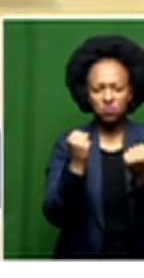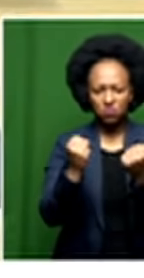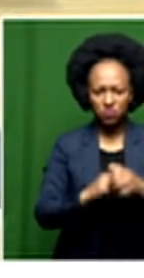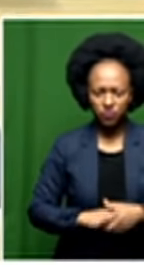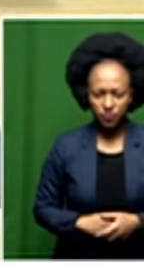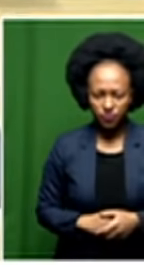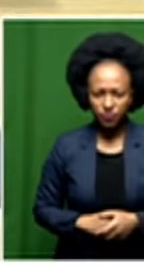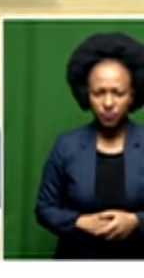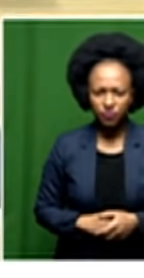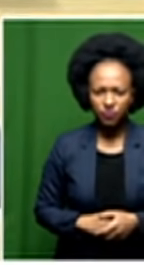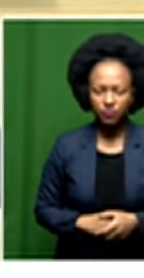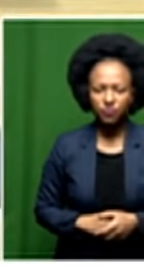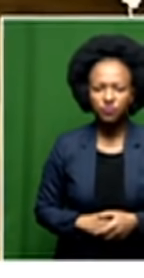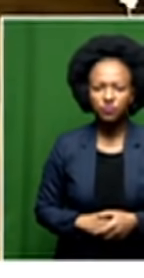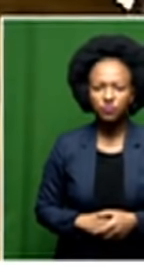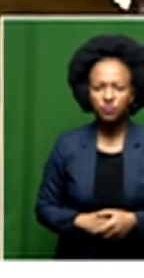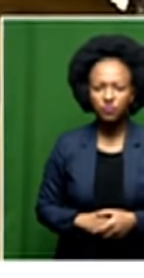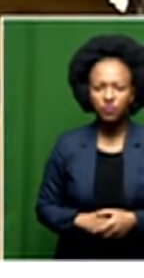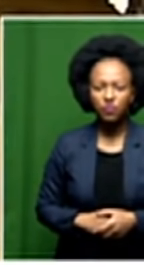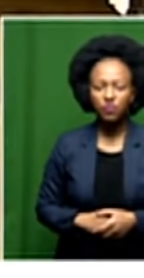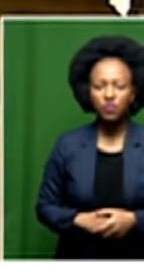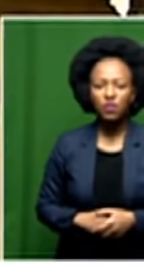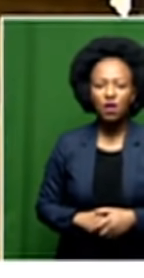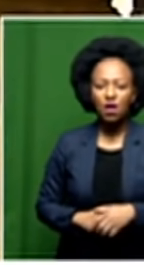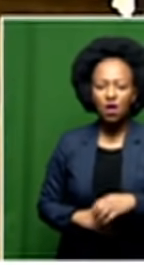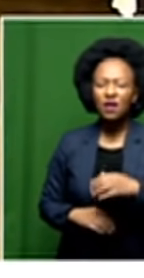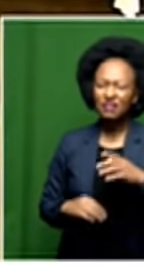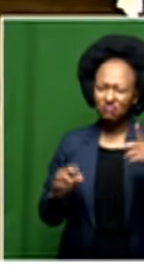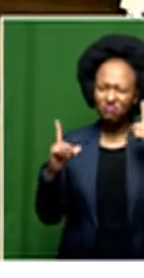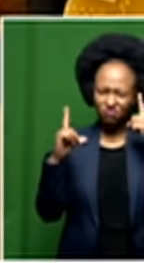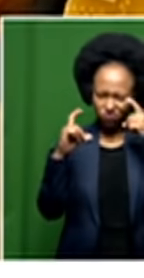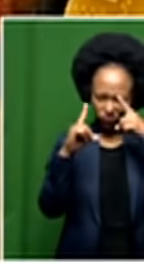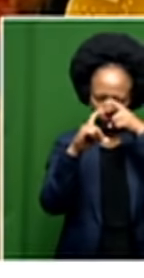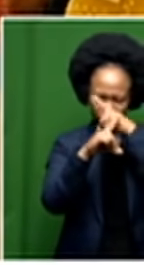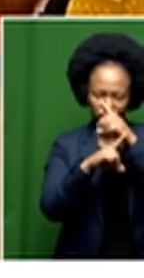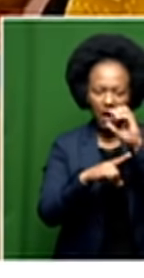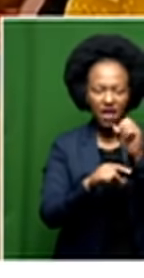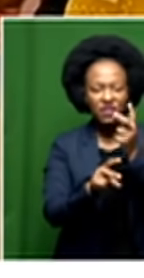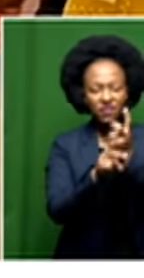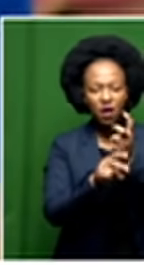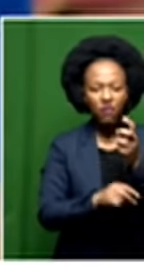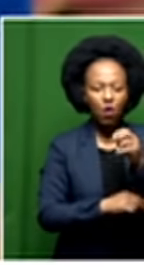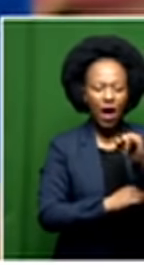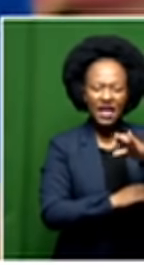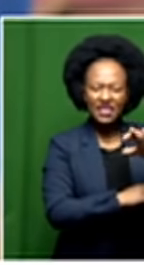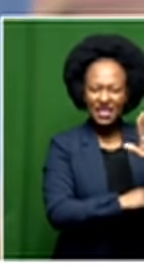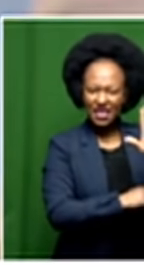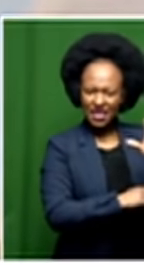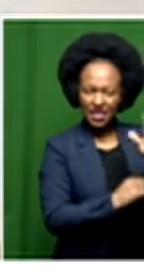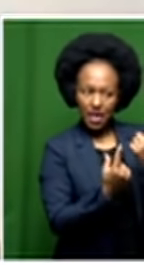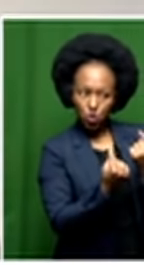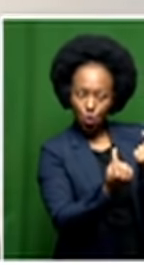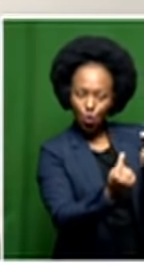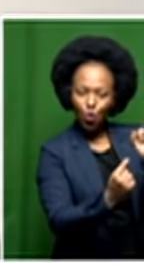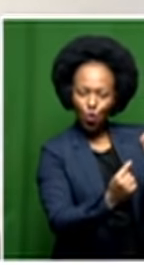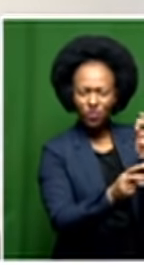There is a complexity. One can say that complexity is of the IEC's own doing. We must remember